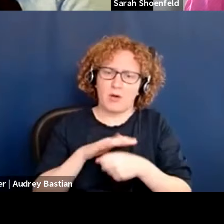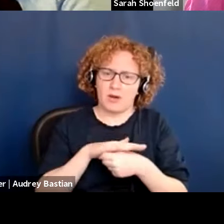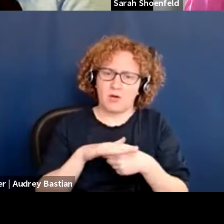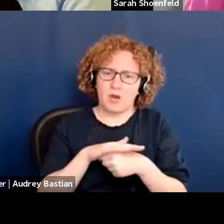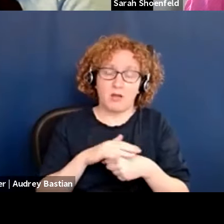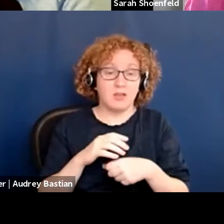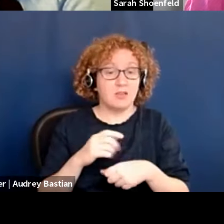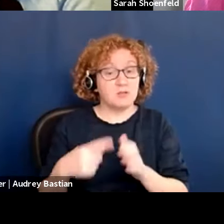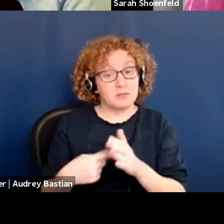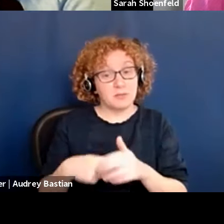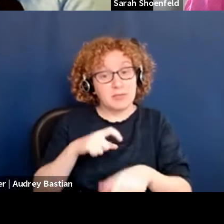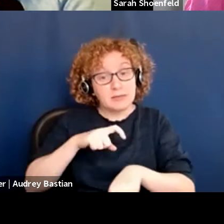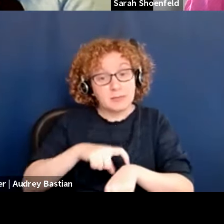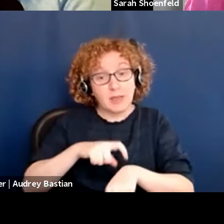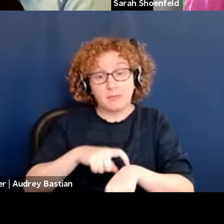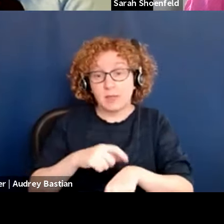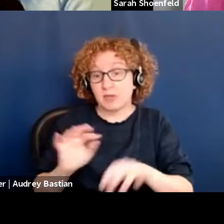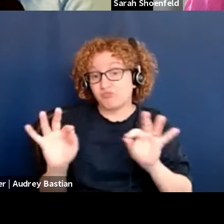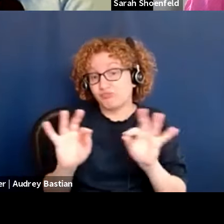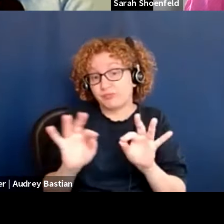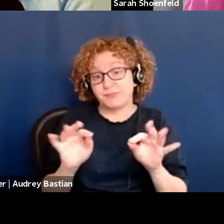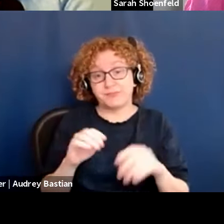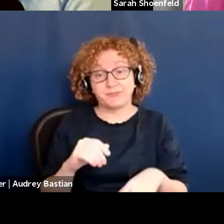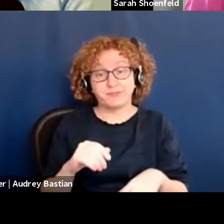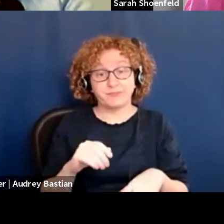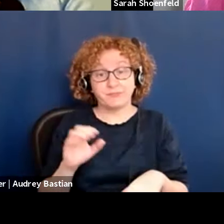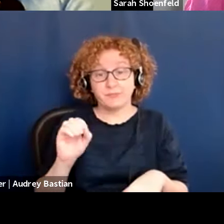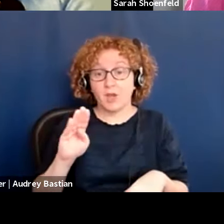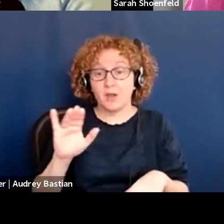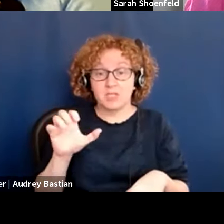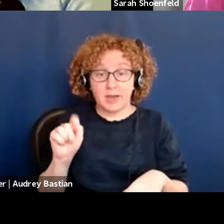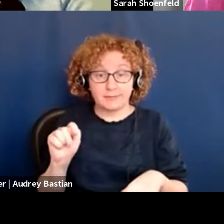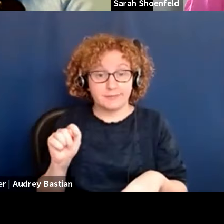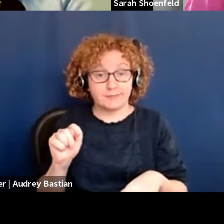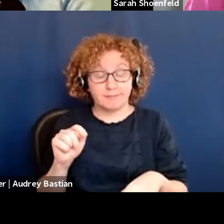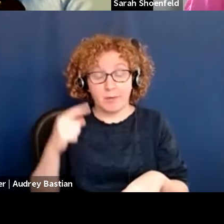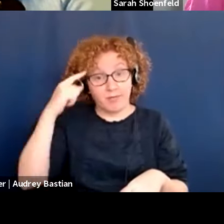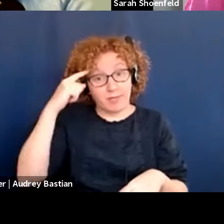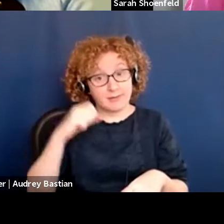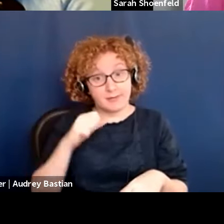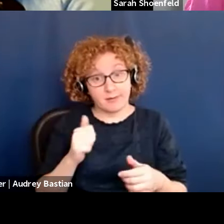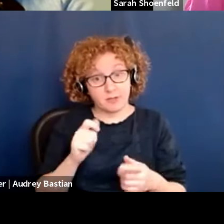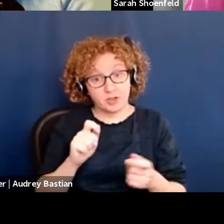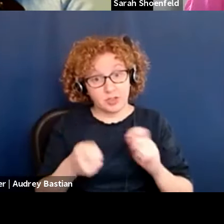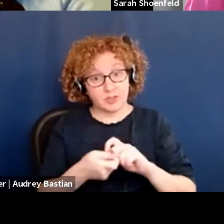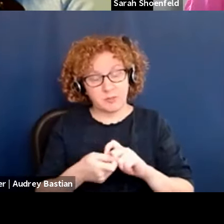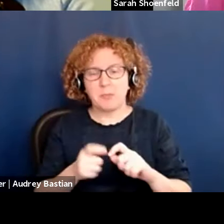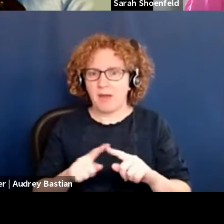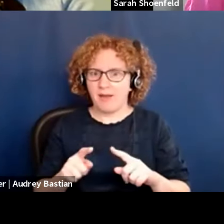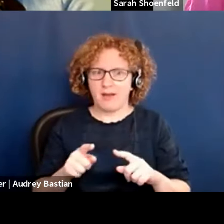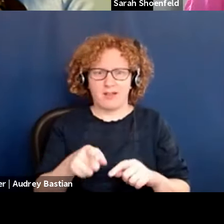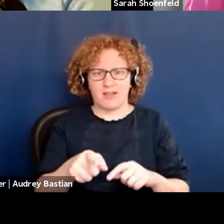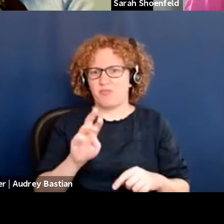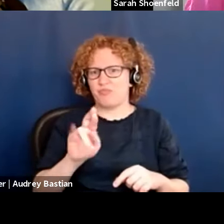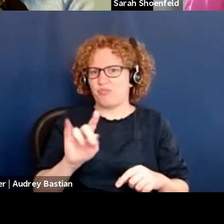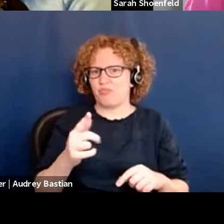takes sometimes a little insignificant object you don't even think could do anything that could turn the situation around.